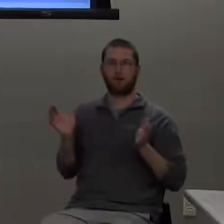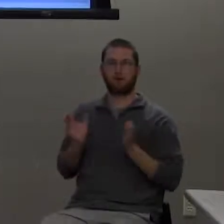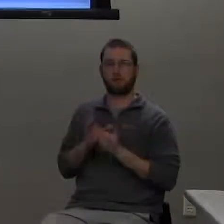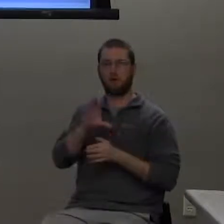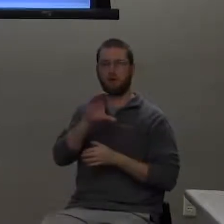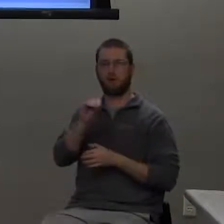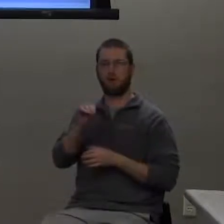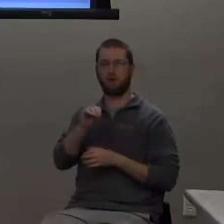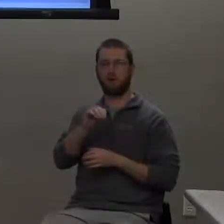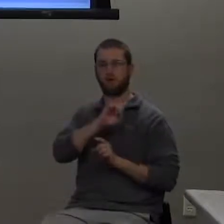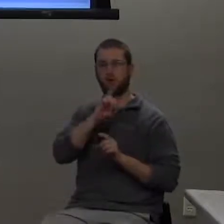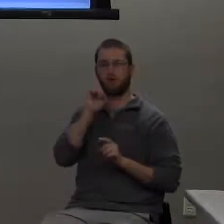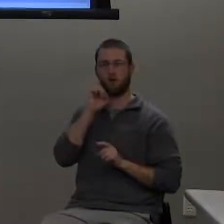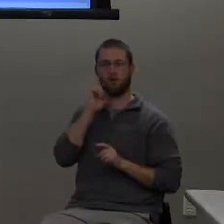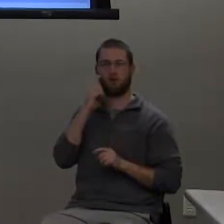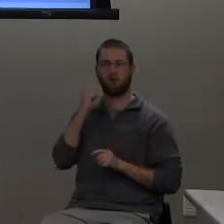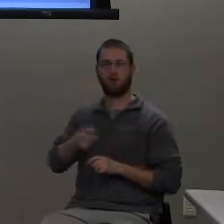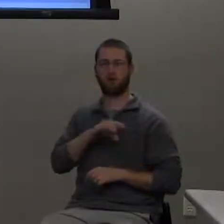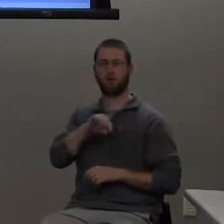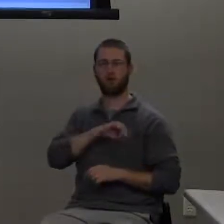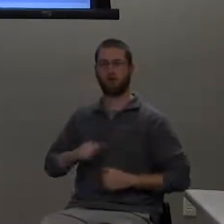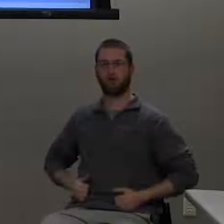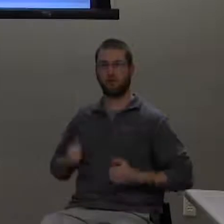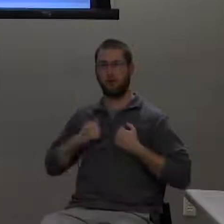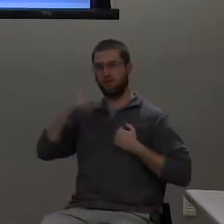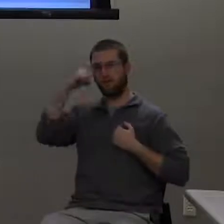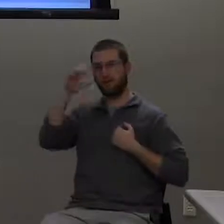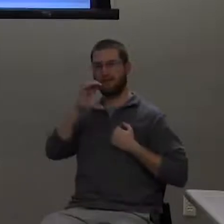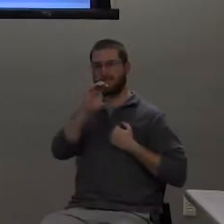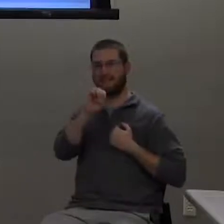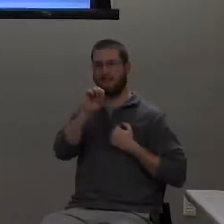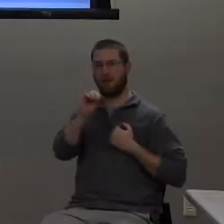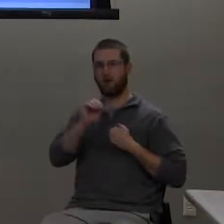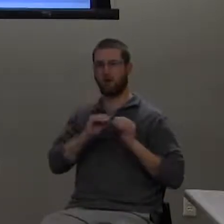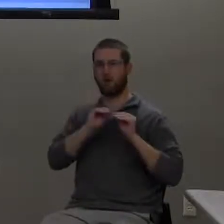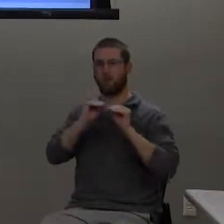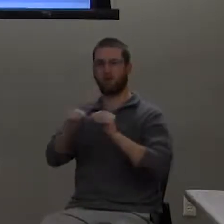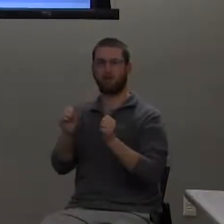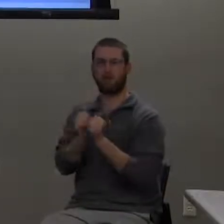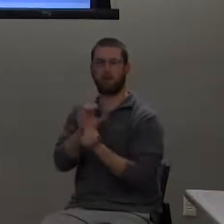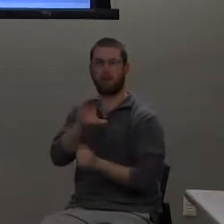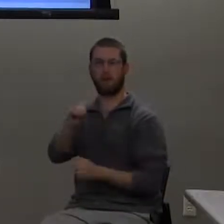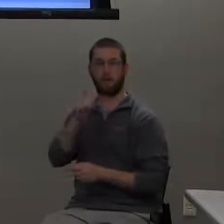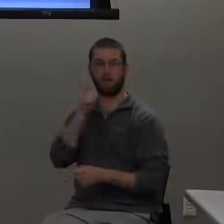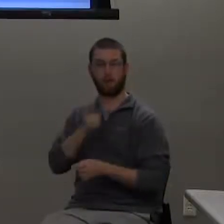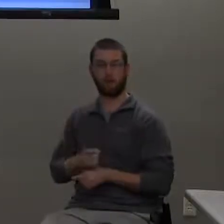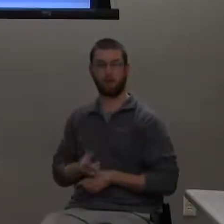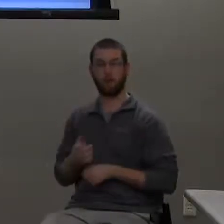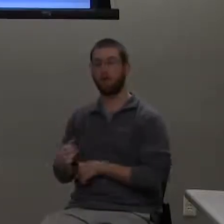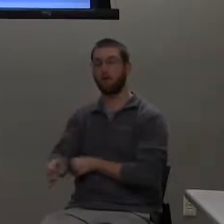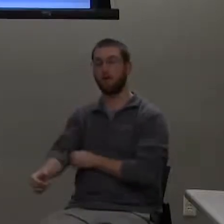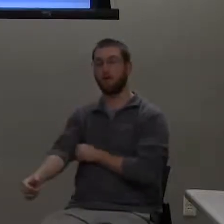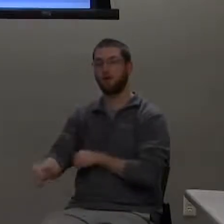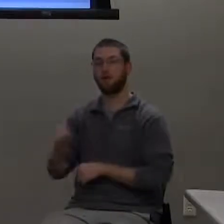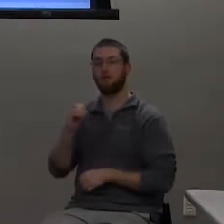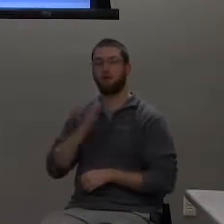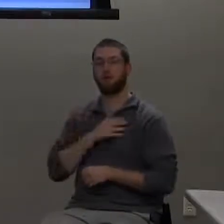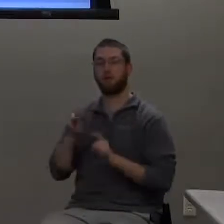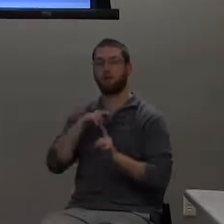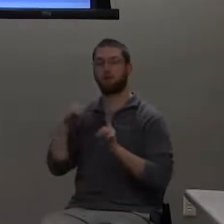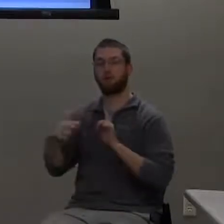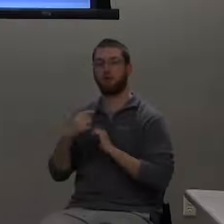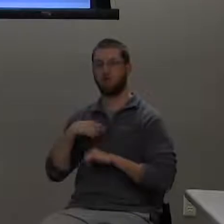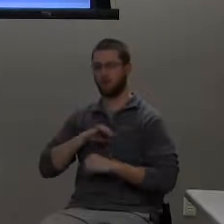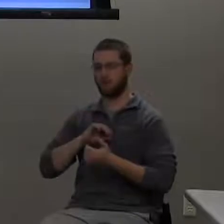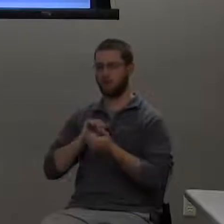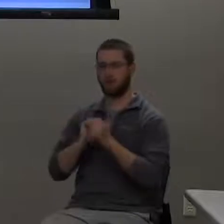those intangibles and quality of life issues, because the CEO tends to be moving to where the company is. And so from my perspective is, I think we